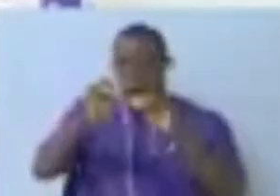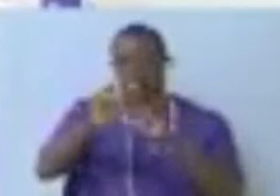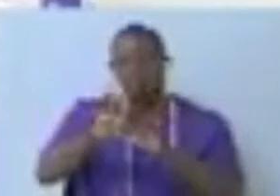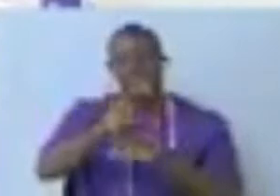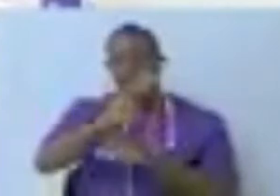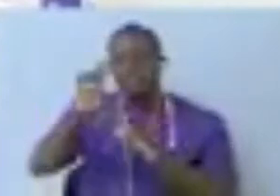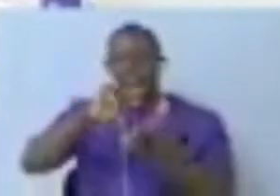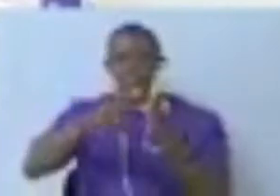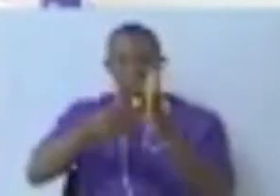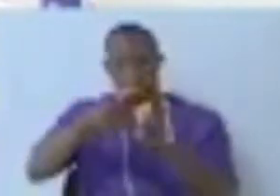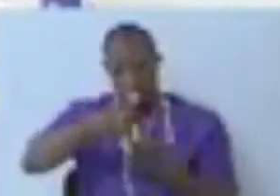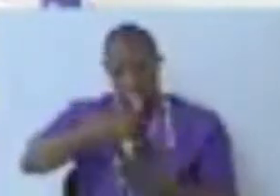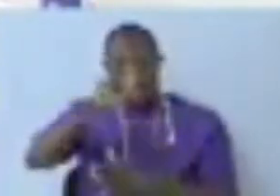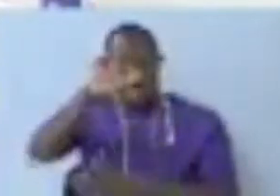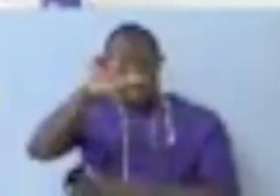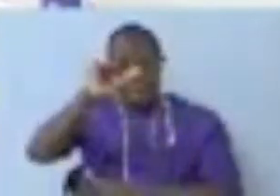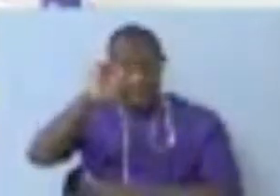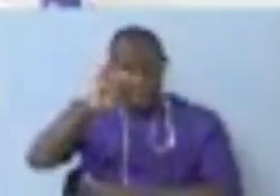Well,